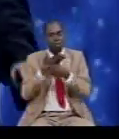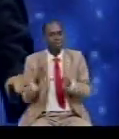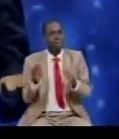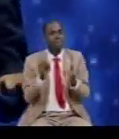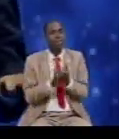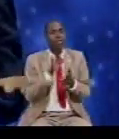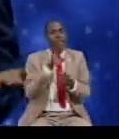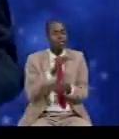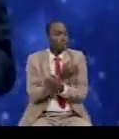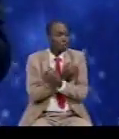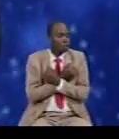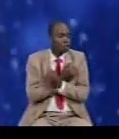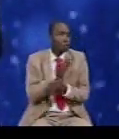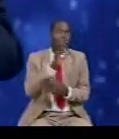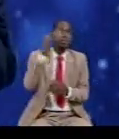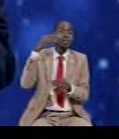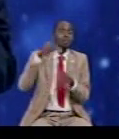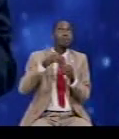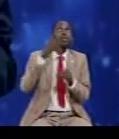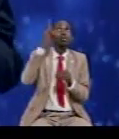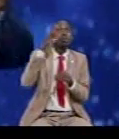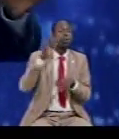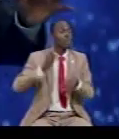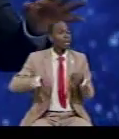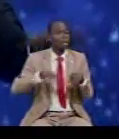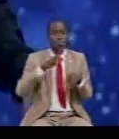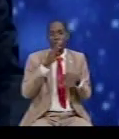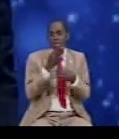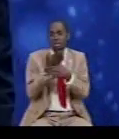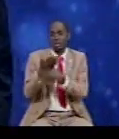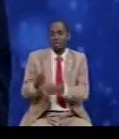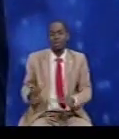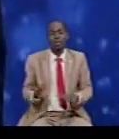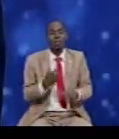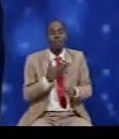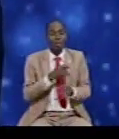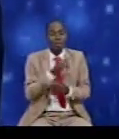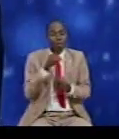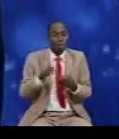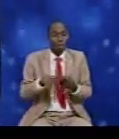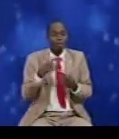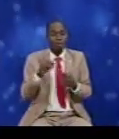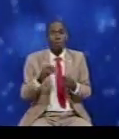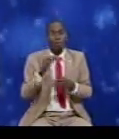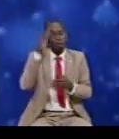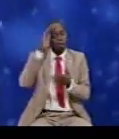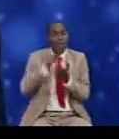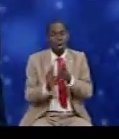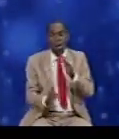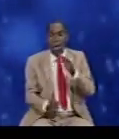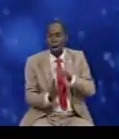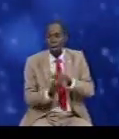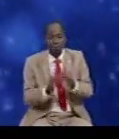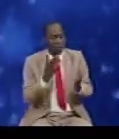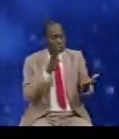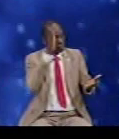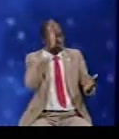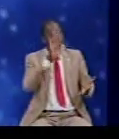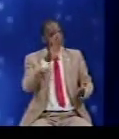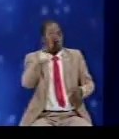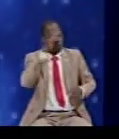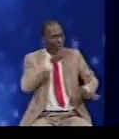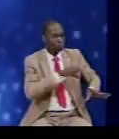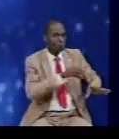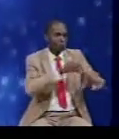God. And then when the bridegroom came, the wise went in. And the foolish went to scout